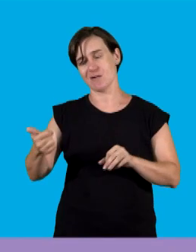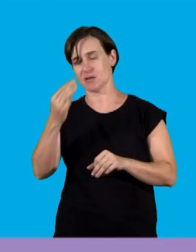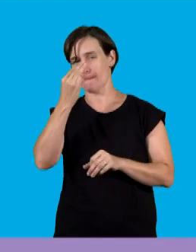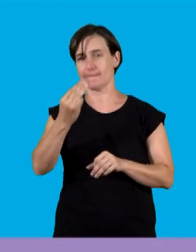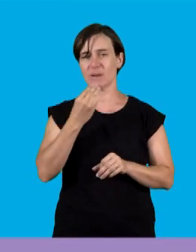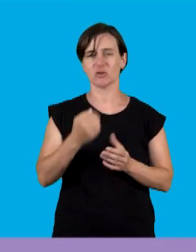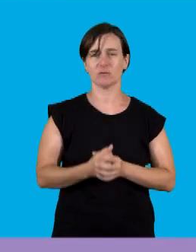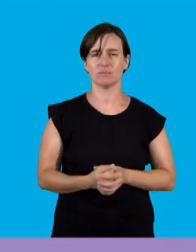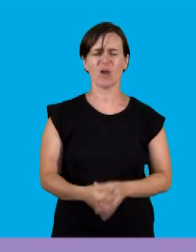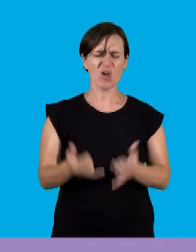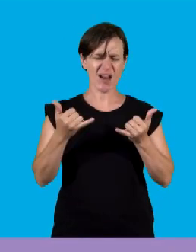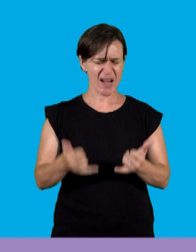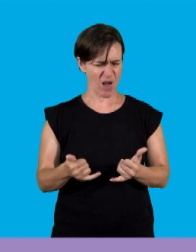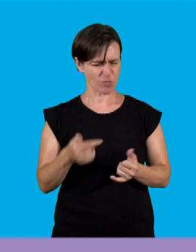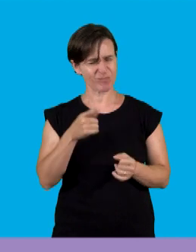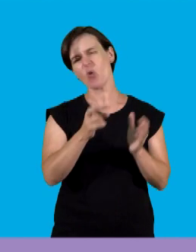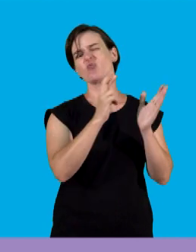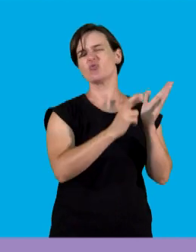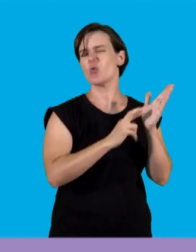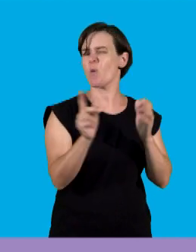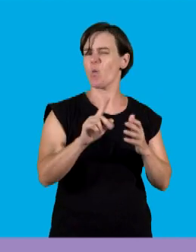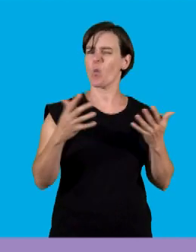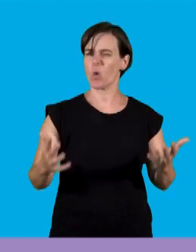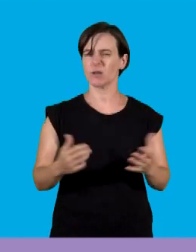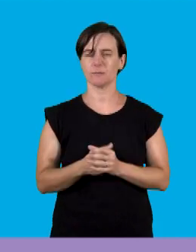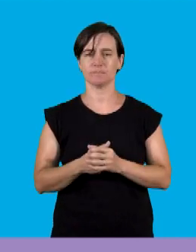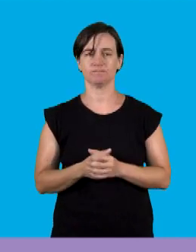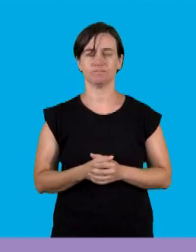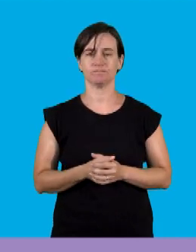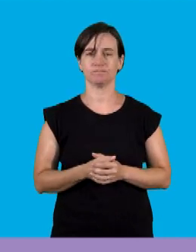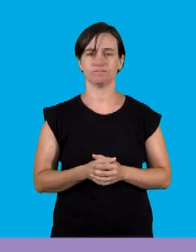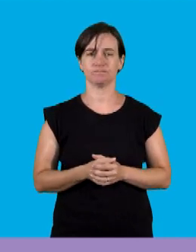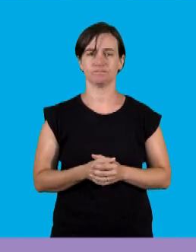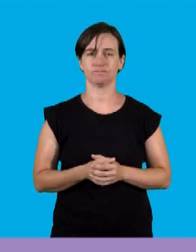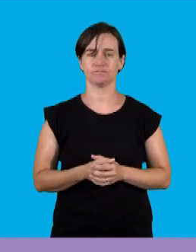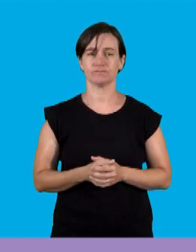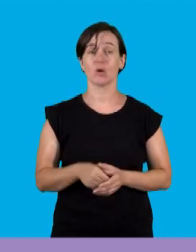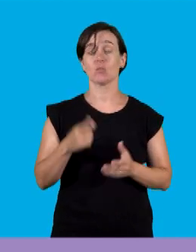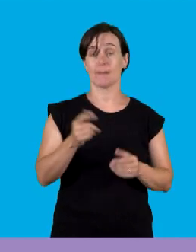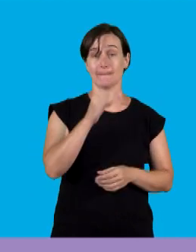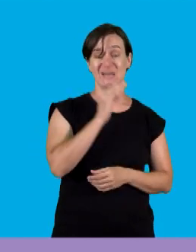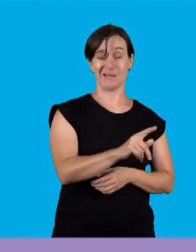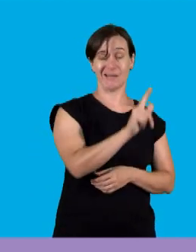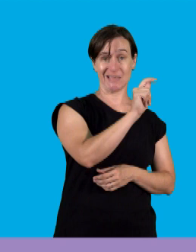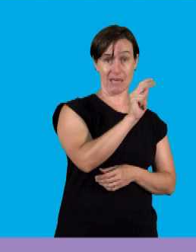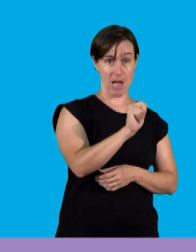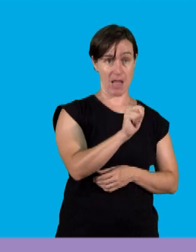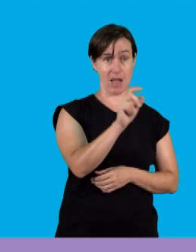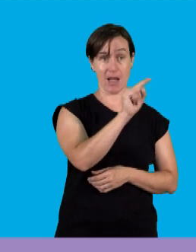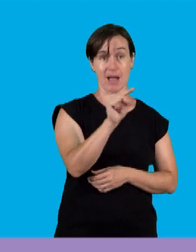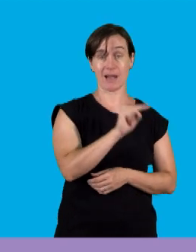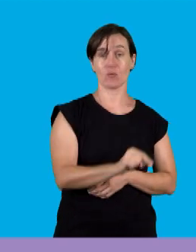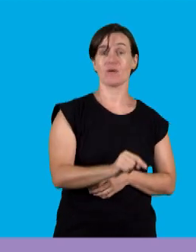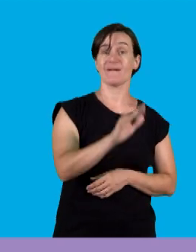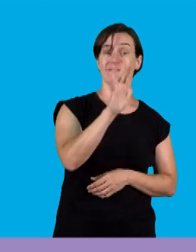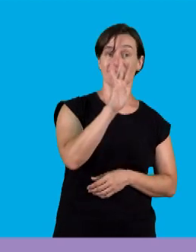can we get a rule for this pattern? Well, we can start with the constant difference. We know that